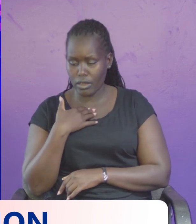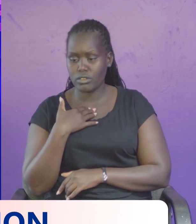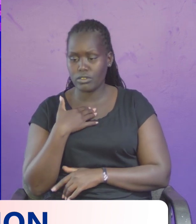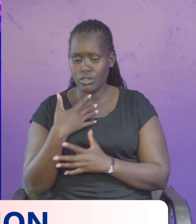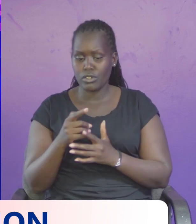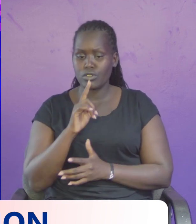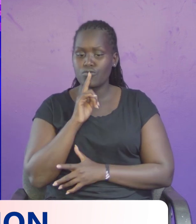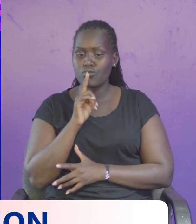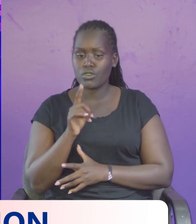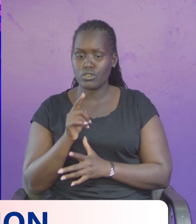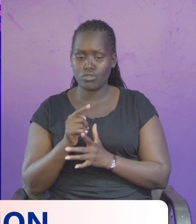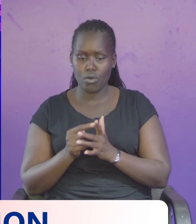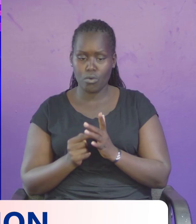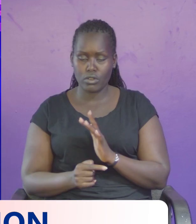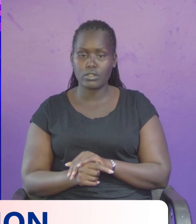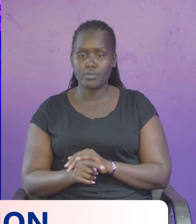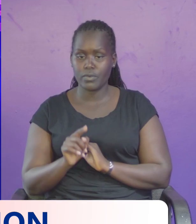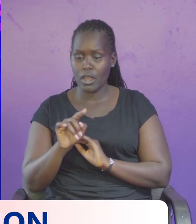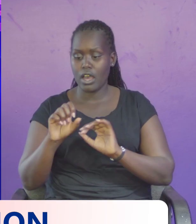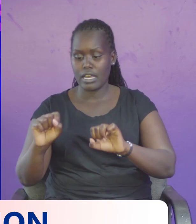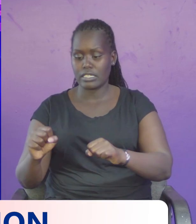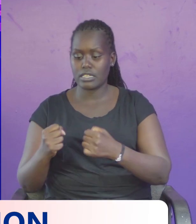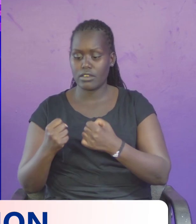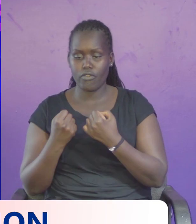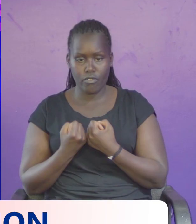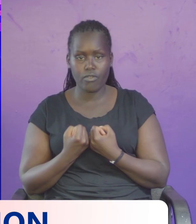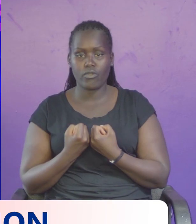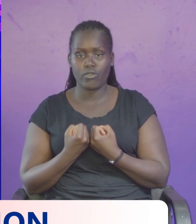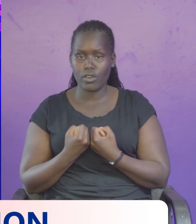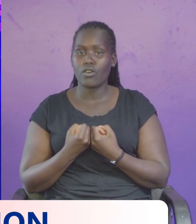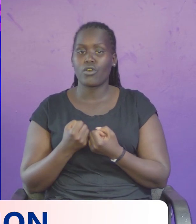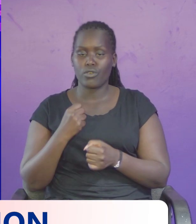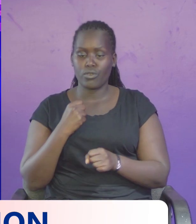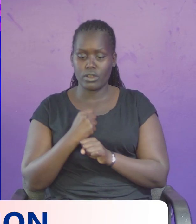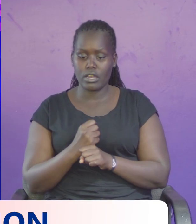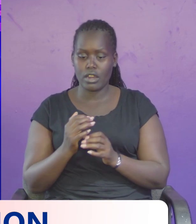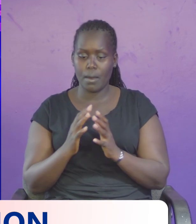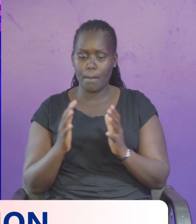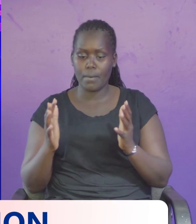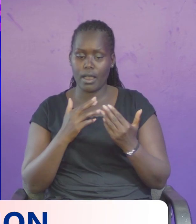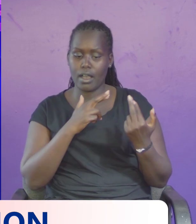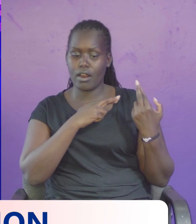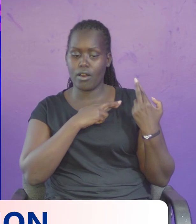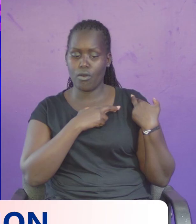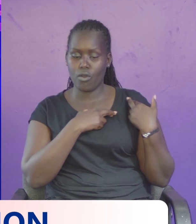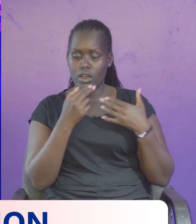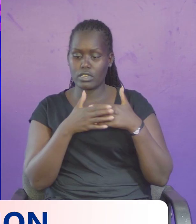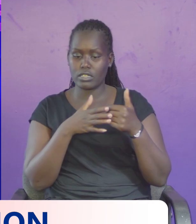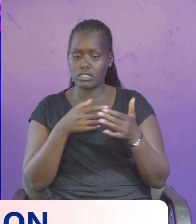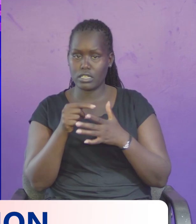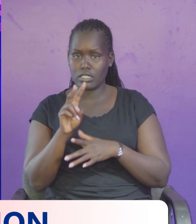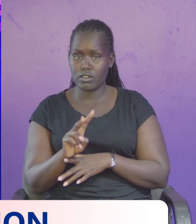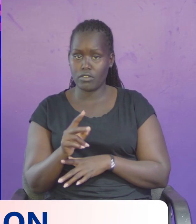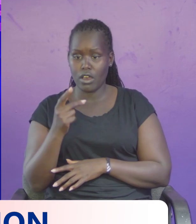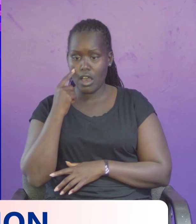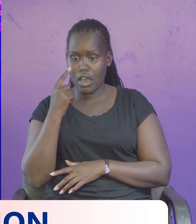make sure that they are safe. You played a very big role. Science TV, I saw the passion